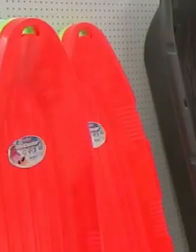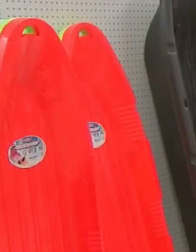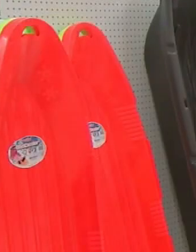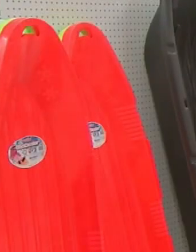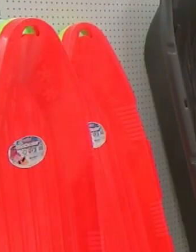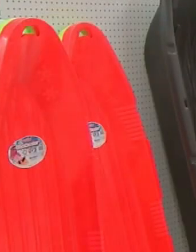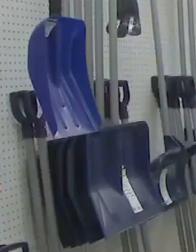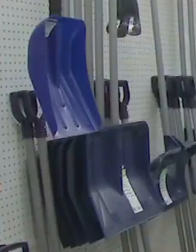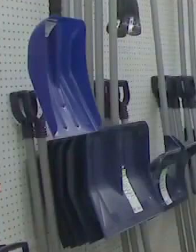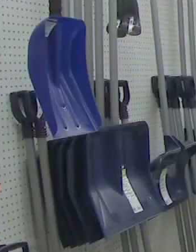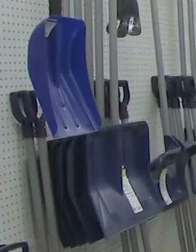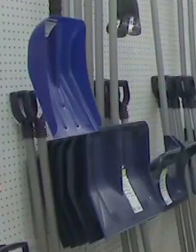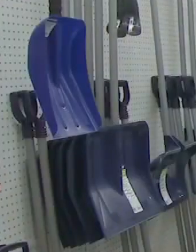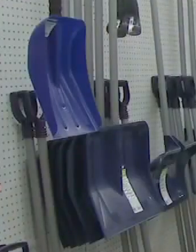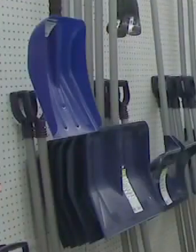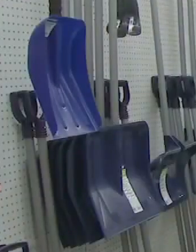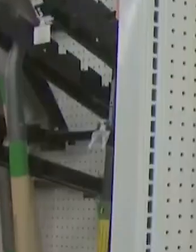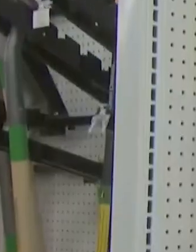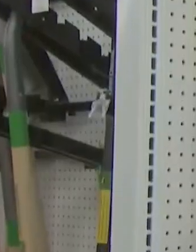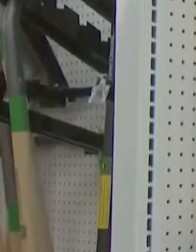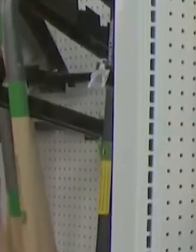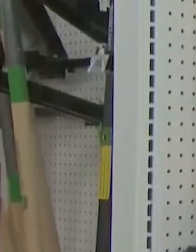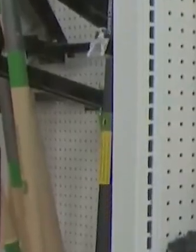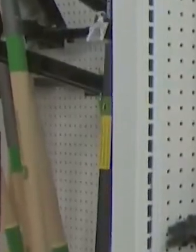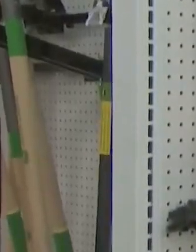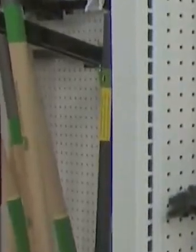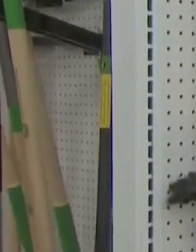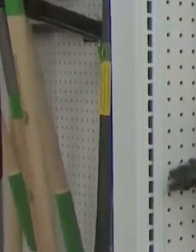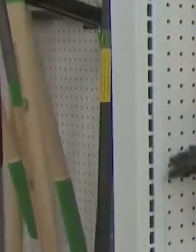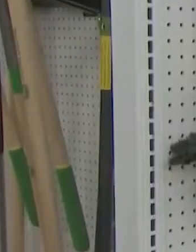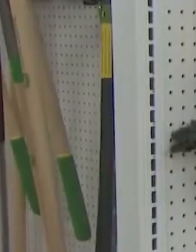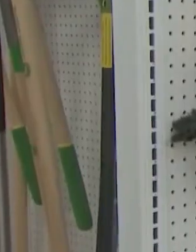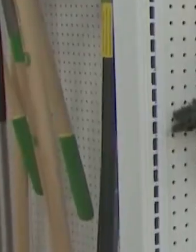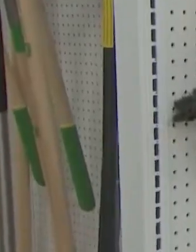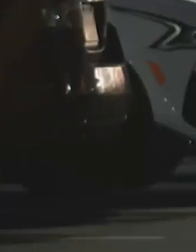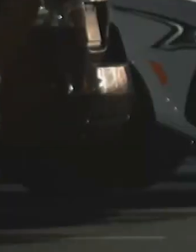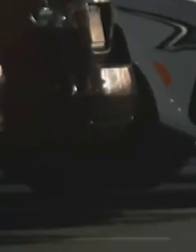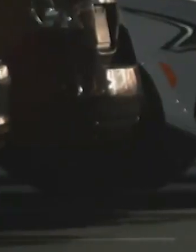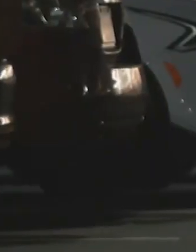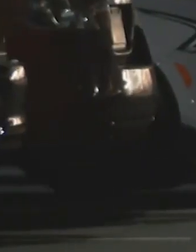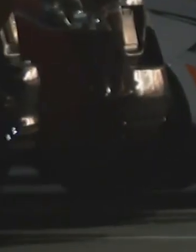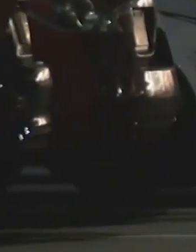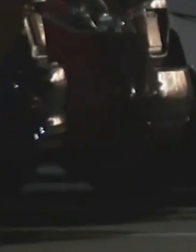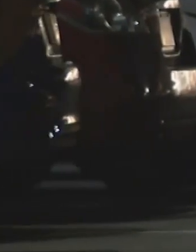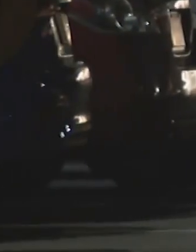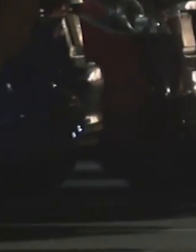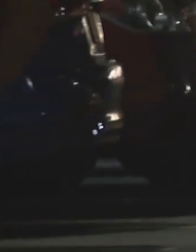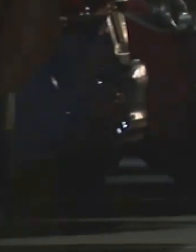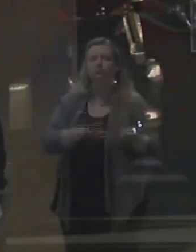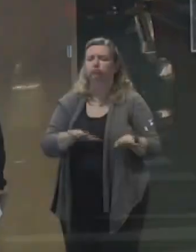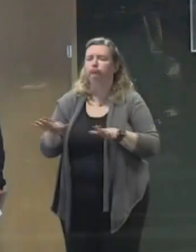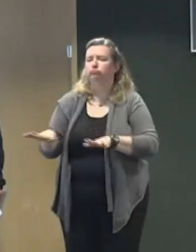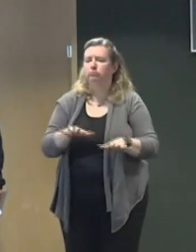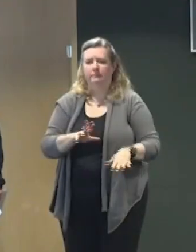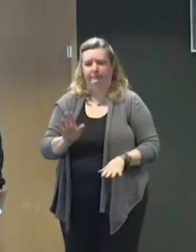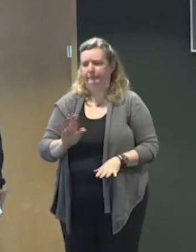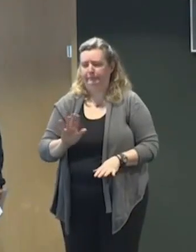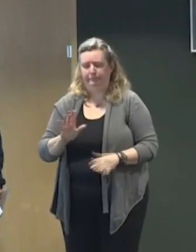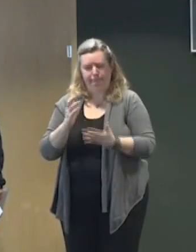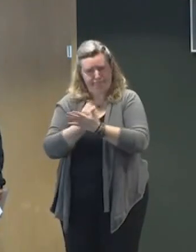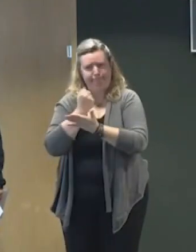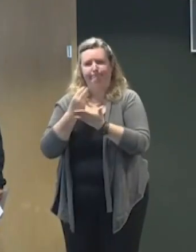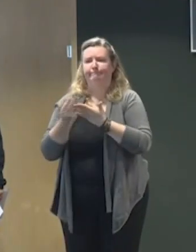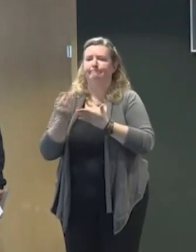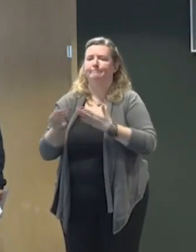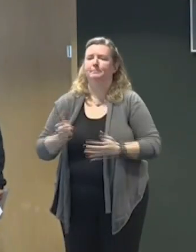The National Weather Service has issued blizzard warnings for about 4 million people throughout the New England area, New Jersey, and Maryland. New Jersey Governor